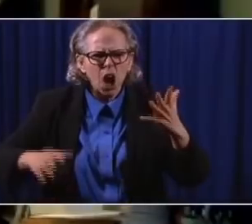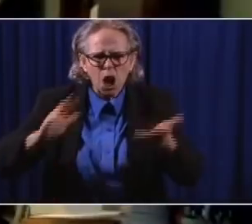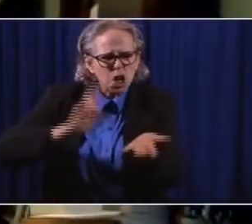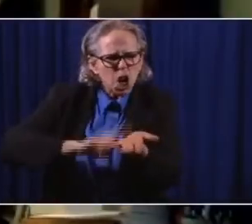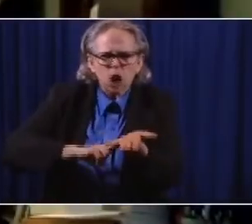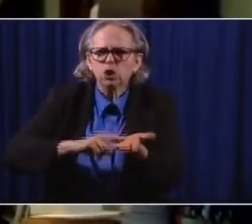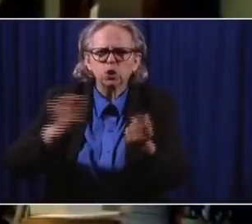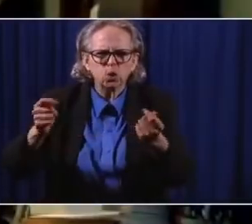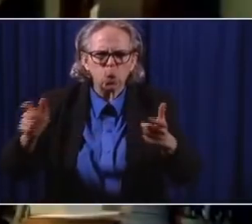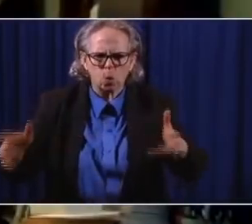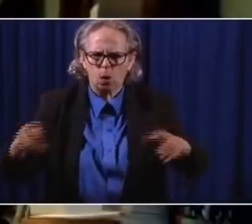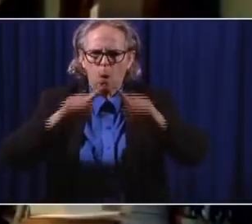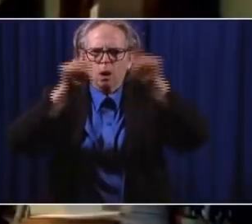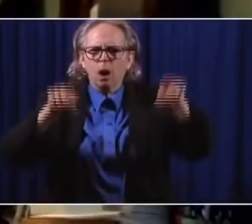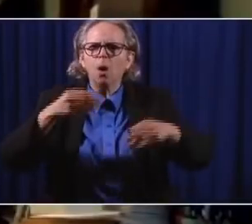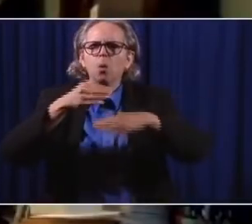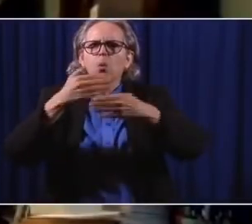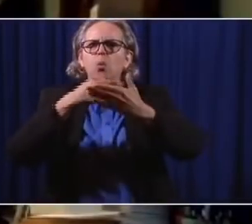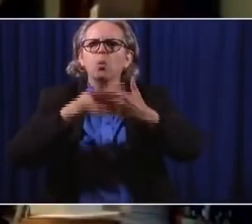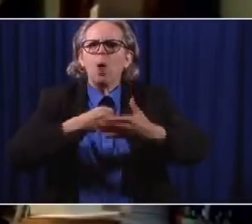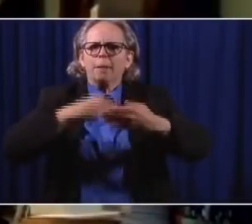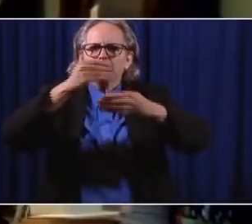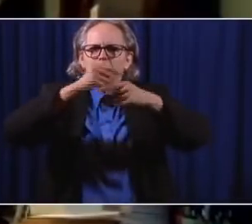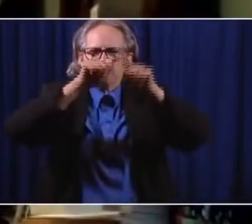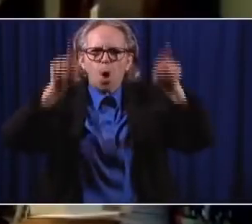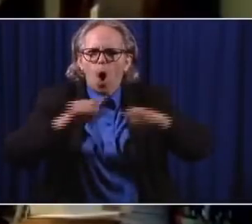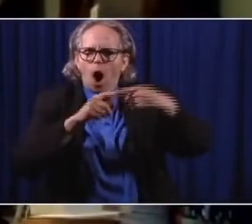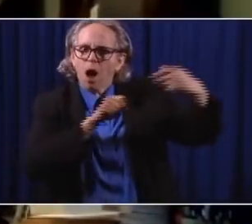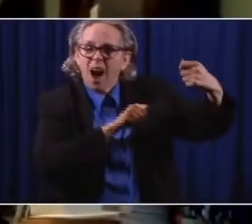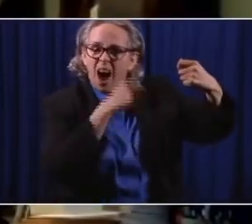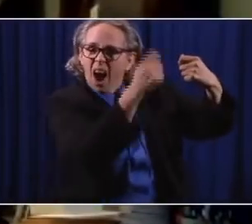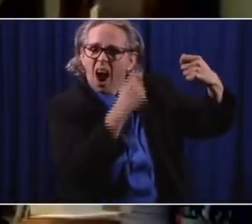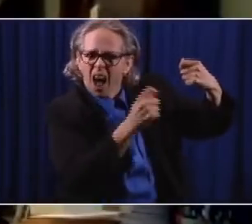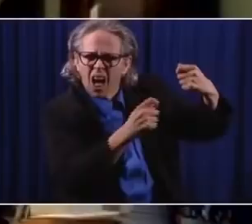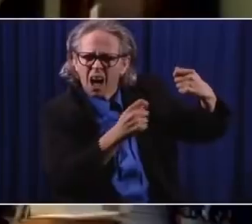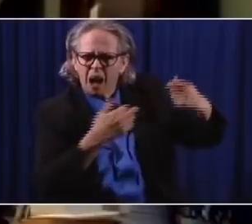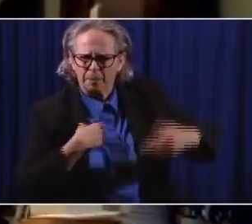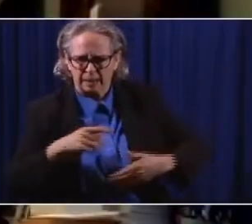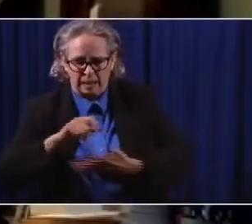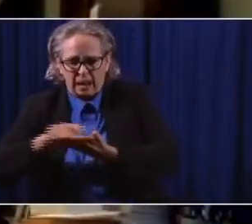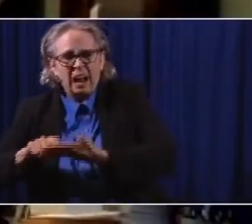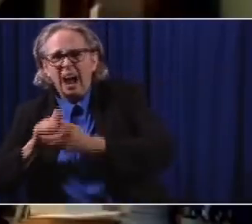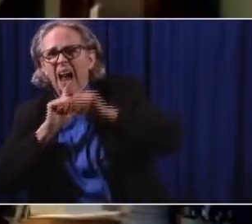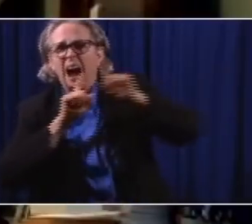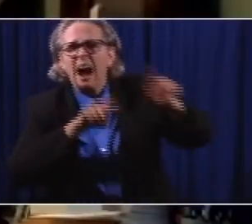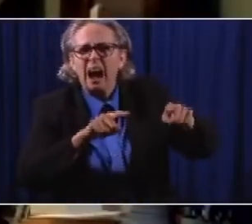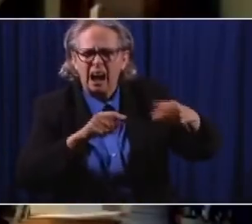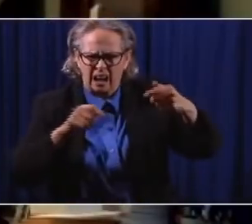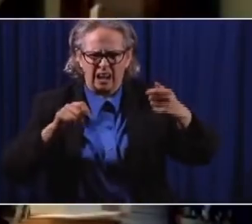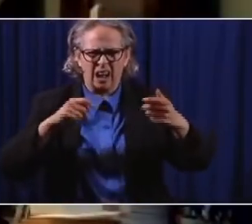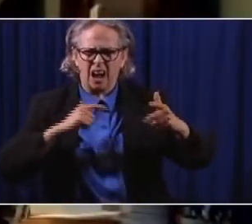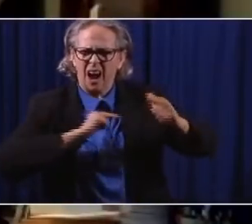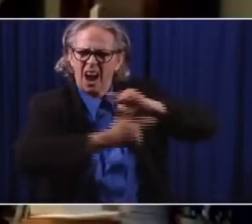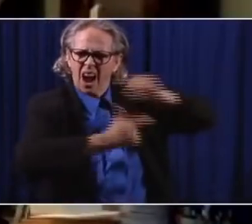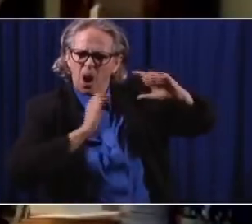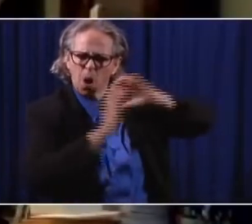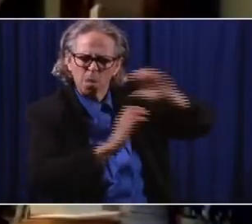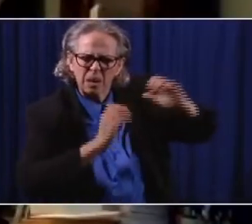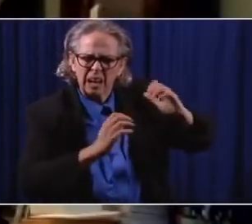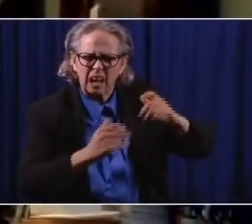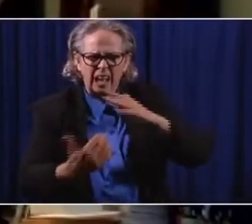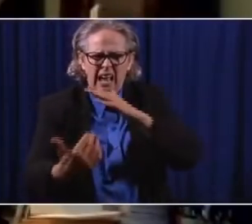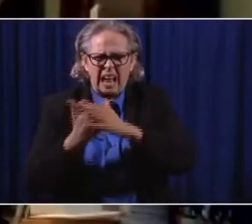me instructions or asking me questions, and I had a whiteboard to write back to them. And when they came in, they were in heavy